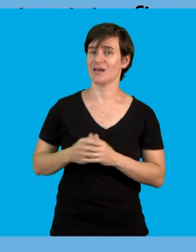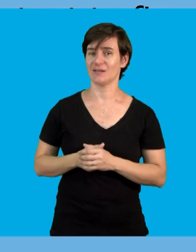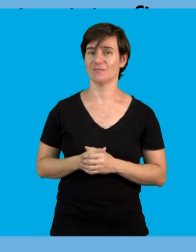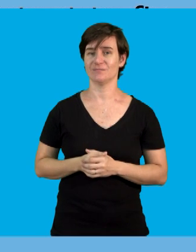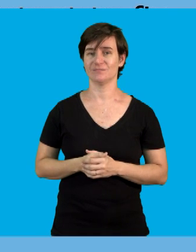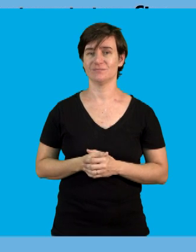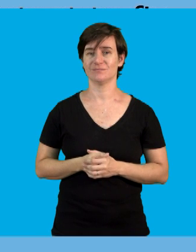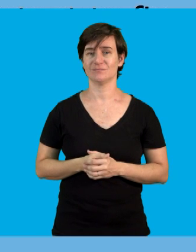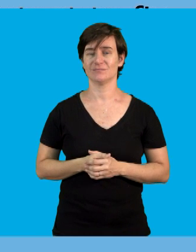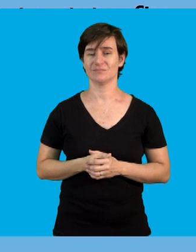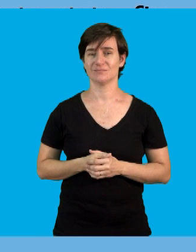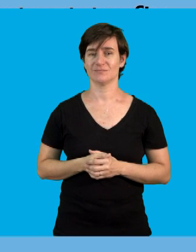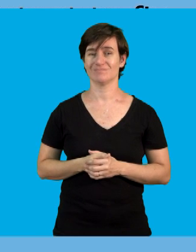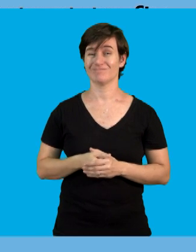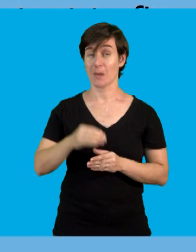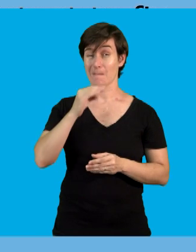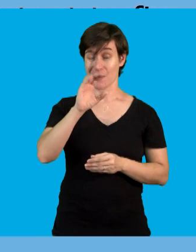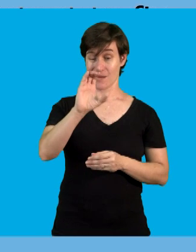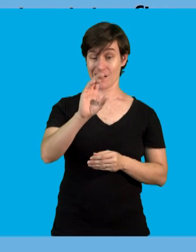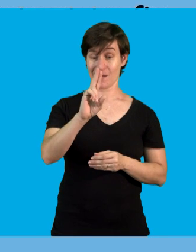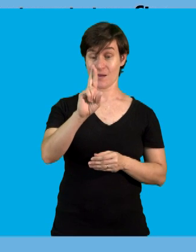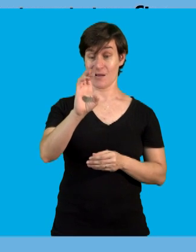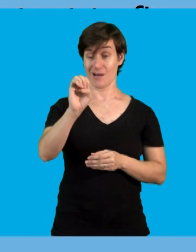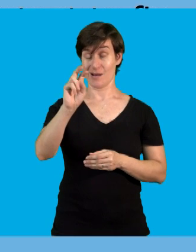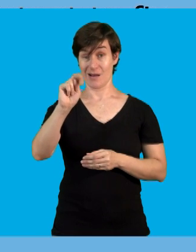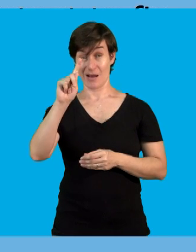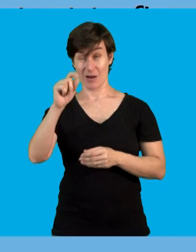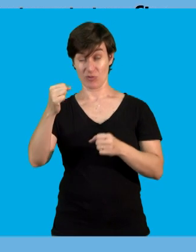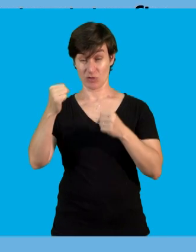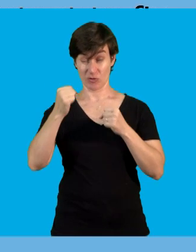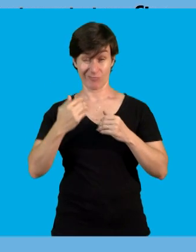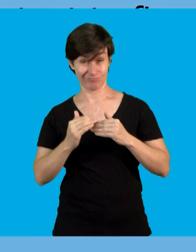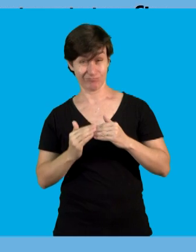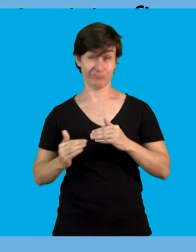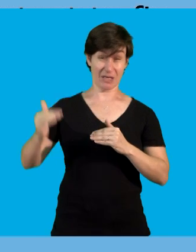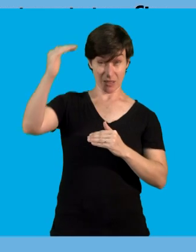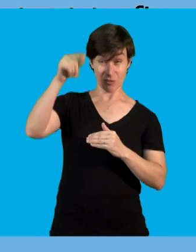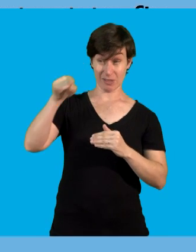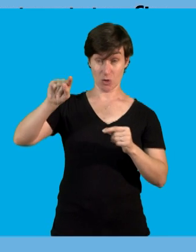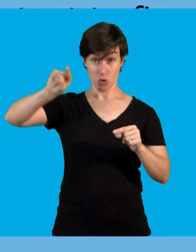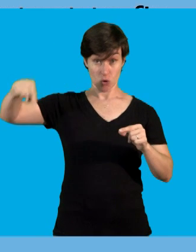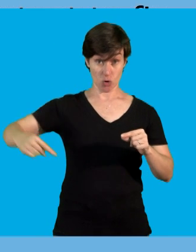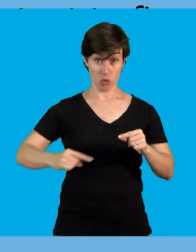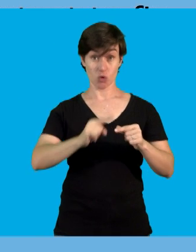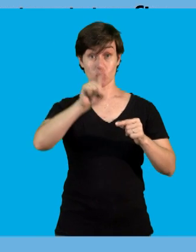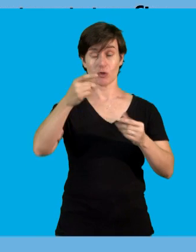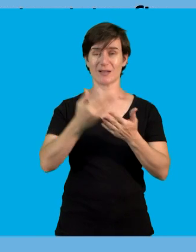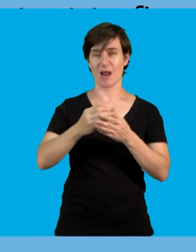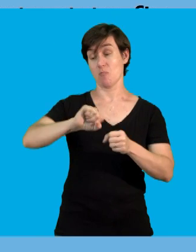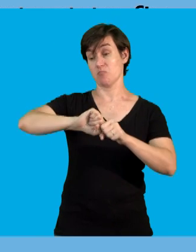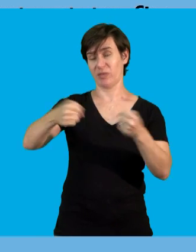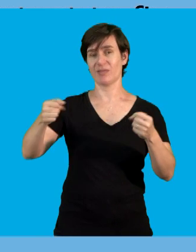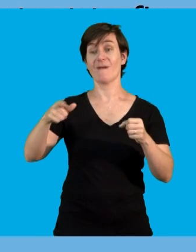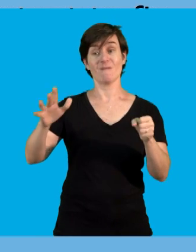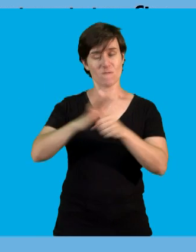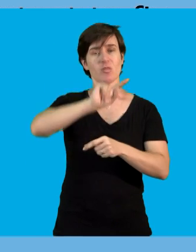that means yes, the current increase, the current strength increase in that particular circuit is going